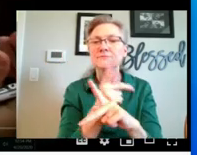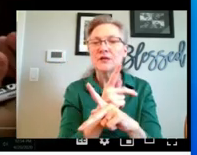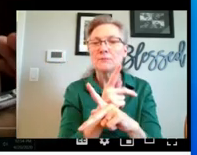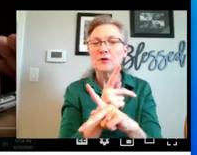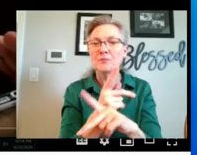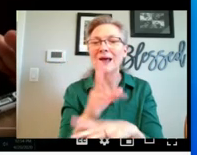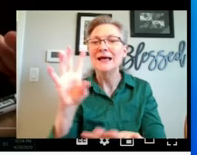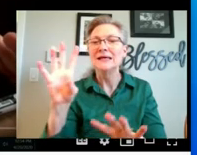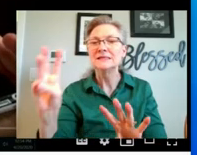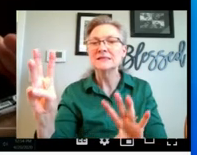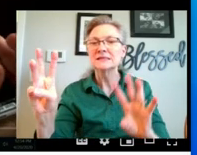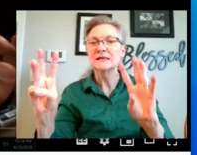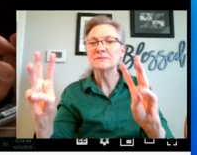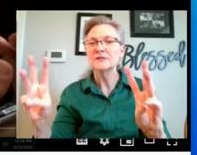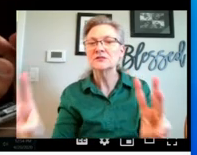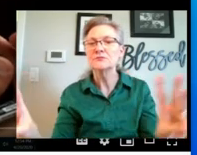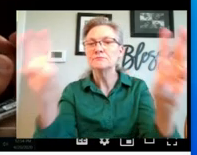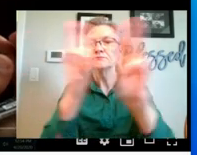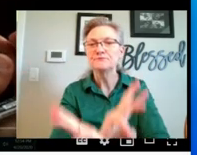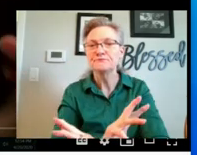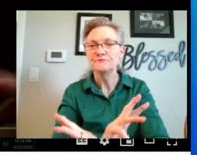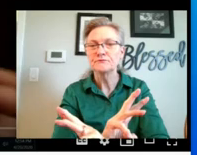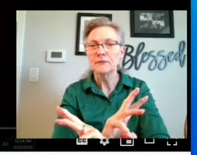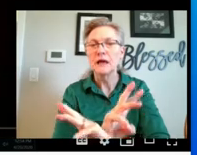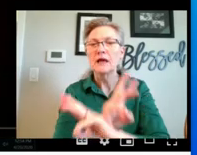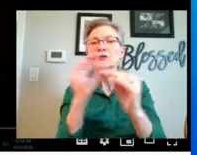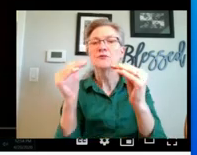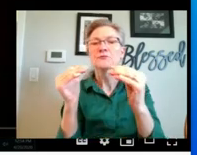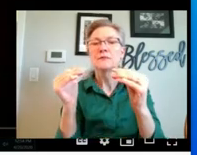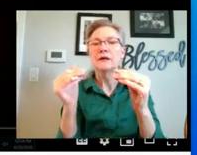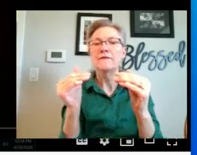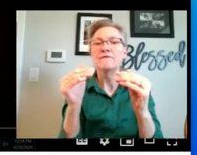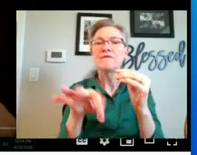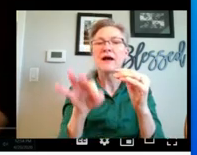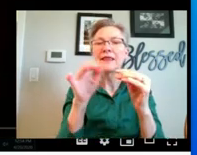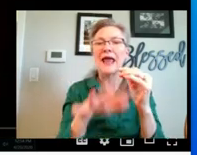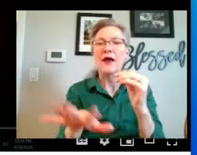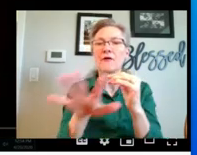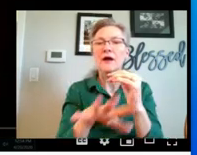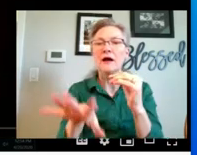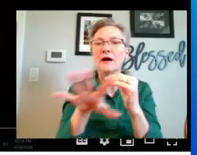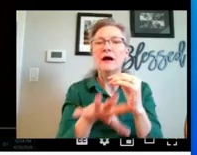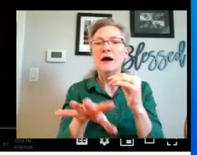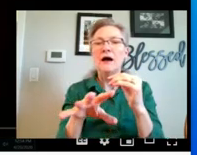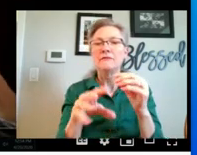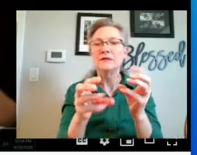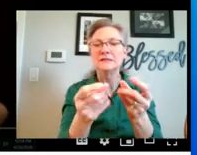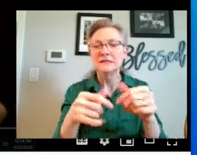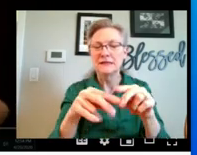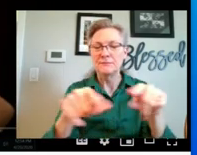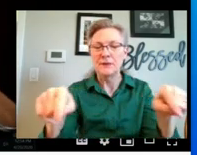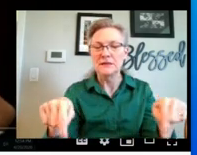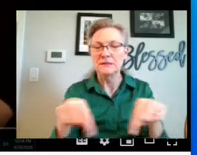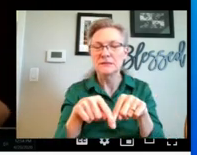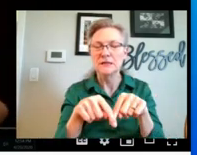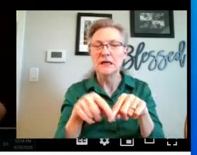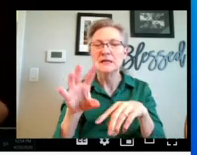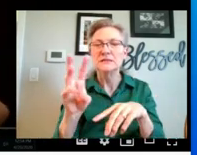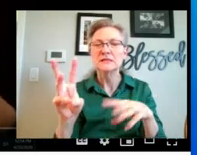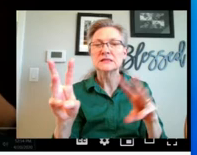as our equation to find the area of the sandbox. You know that 6 times 6 is 36.